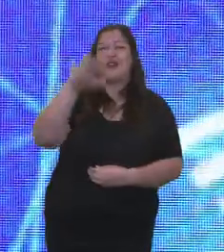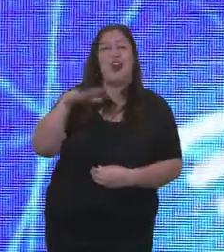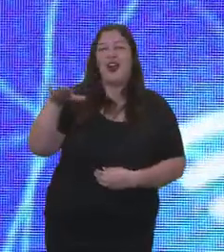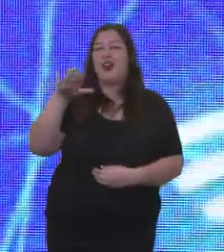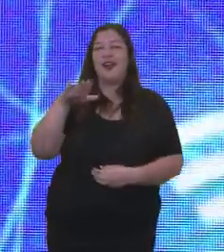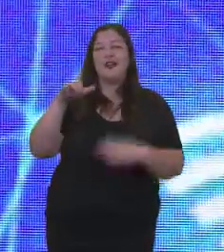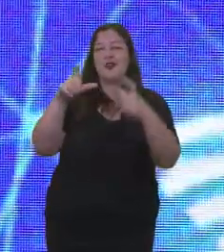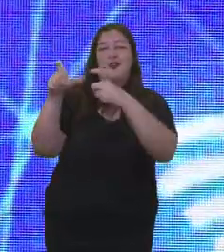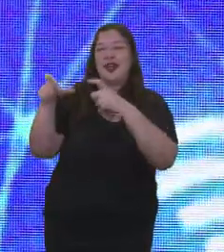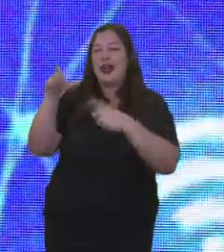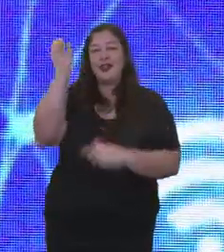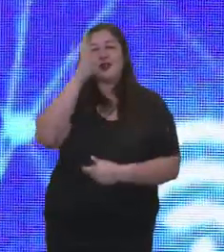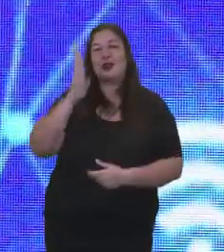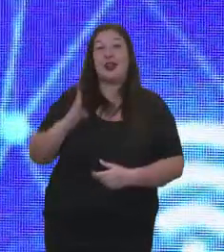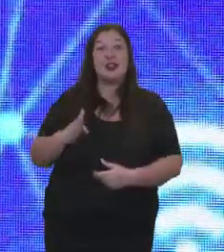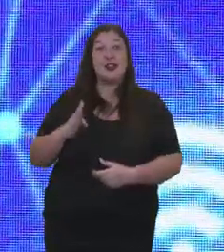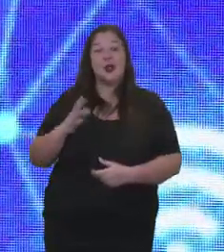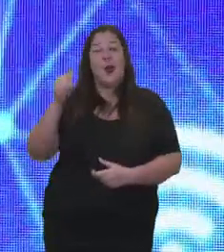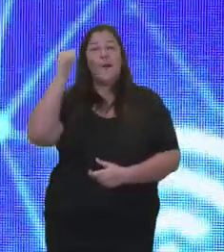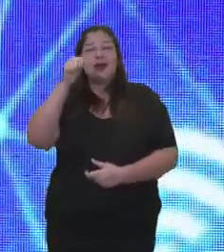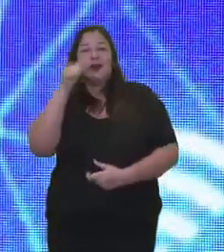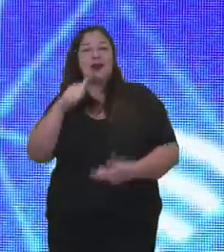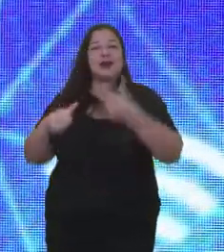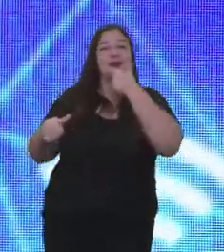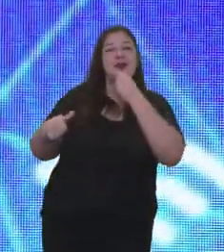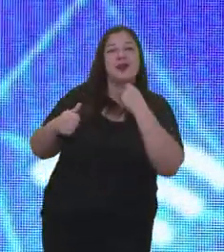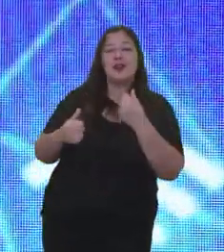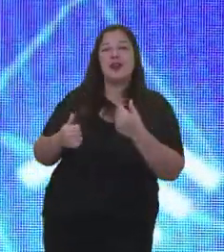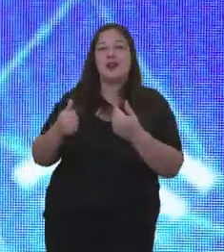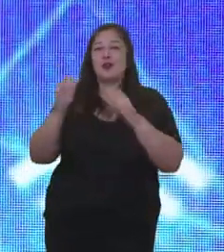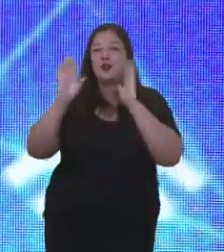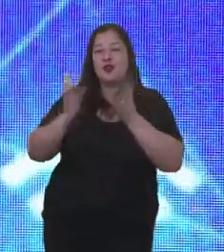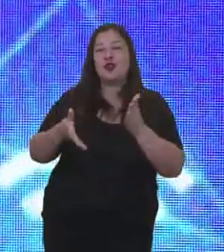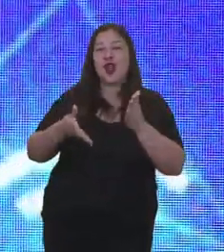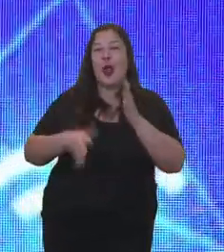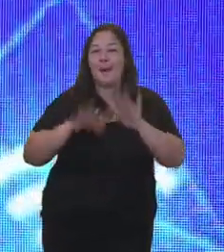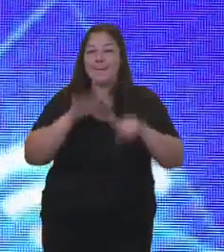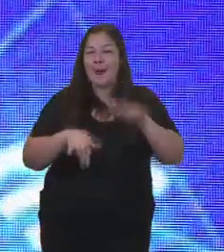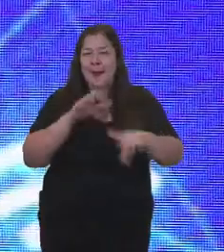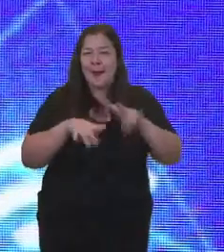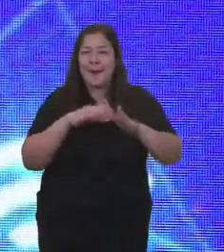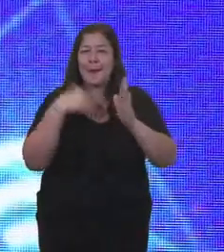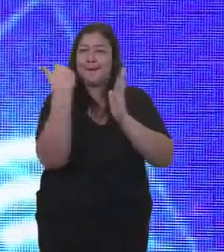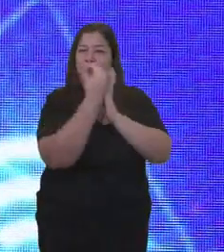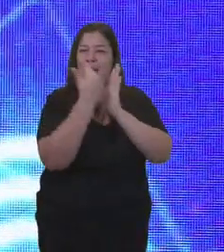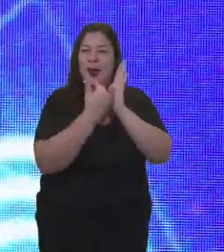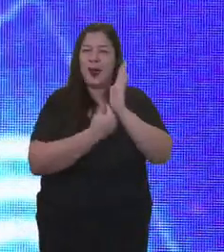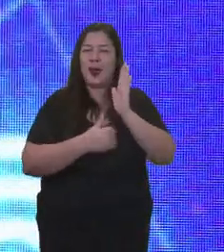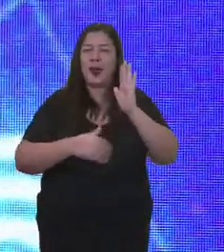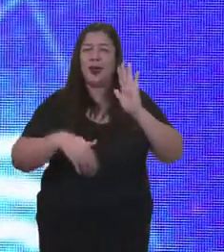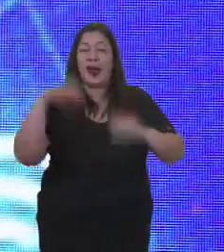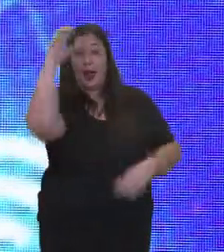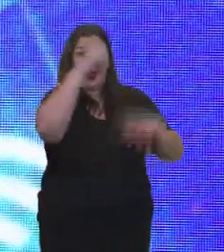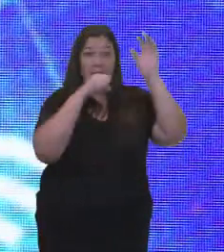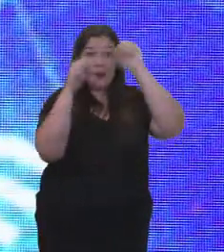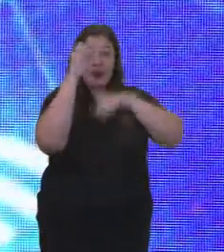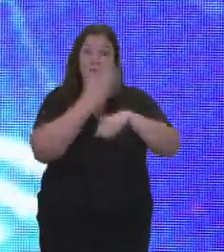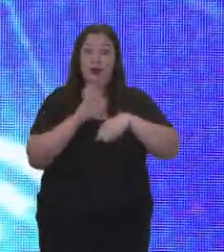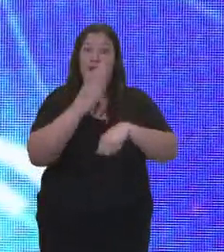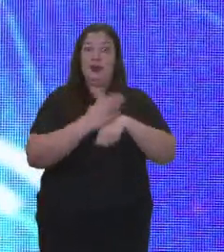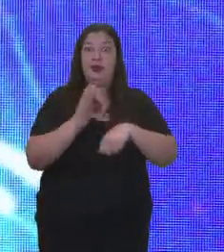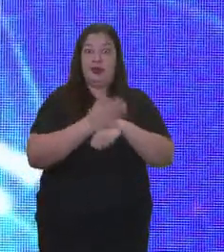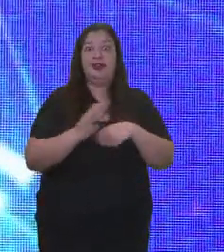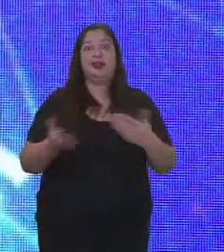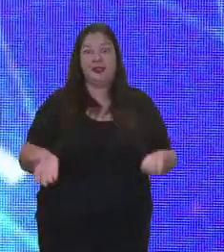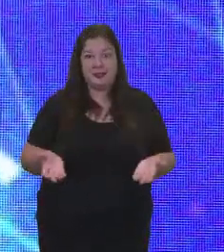slums in different places in Brazil who are doing computer programming for big companies. So in these 5 years, we have